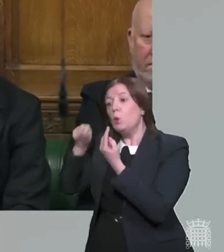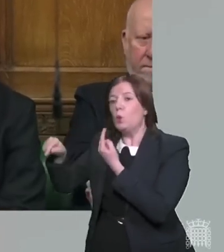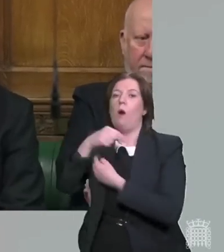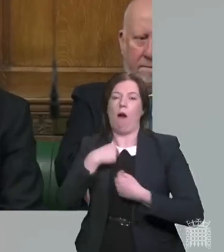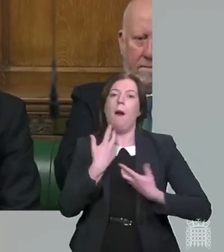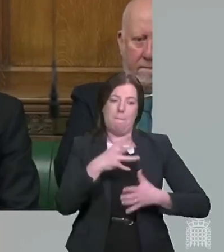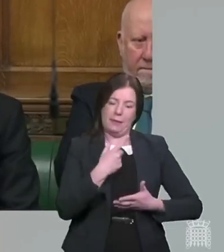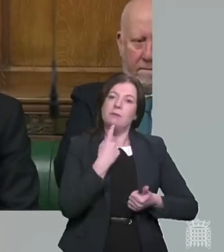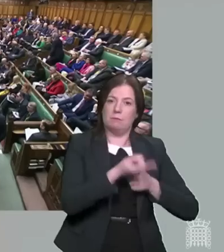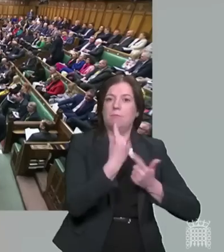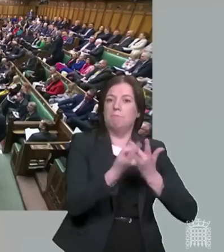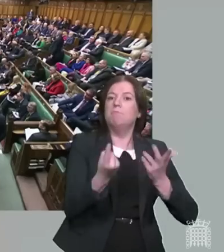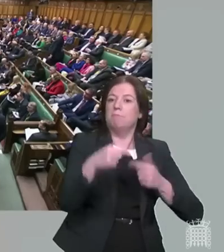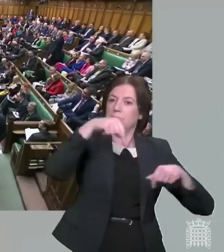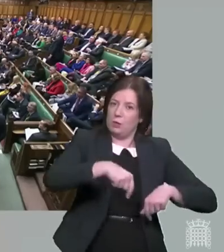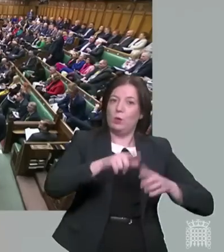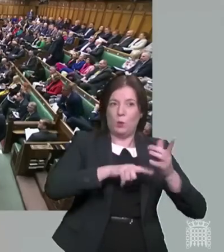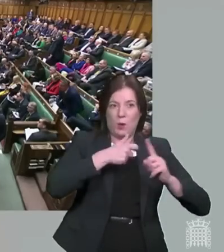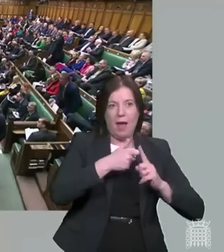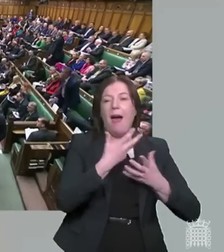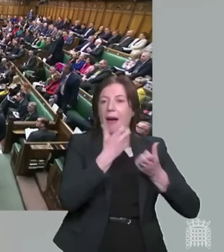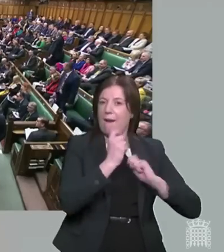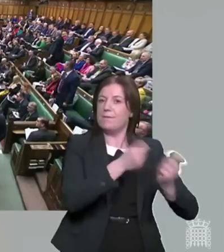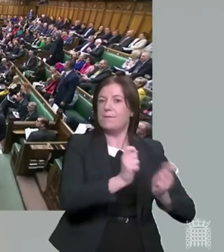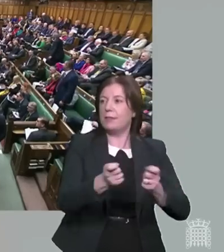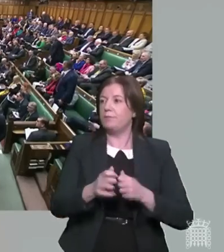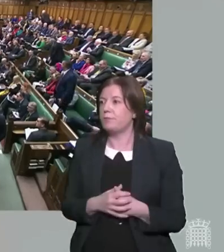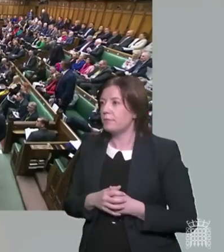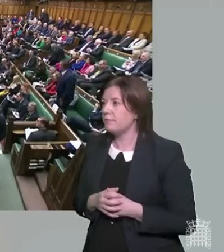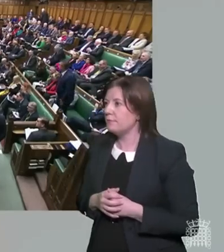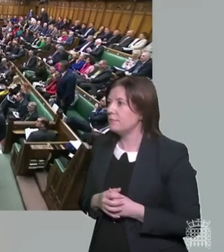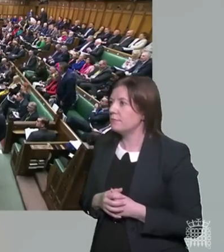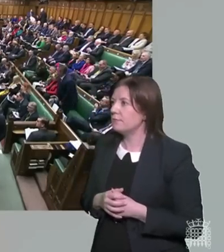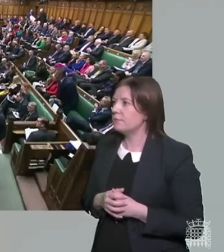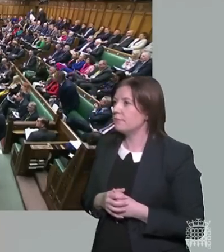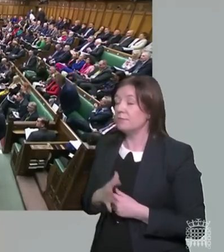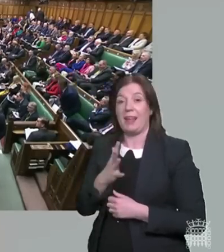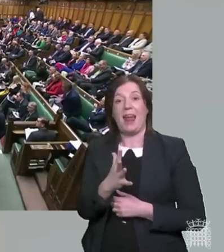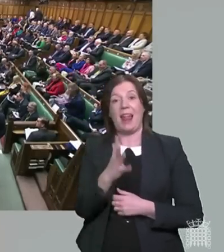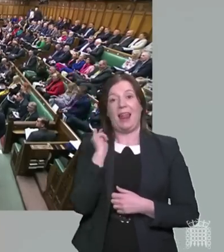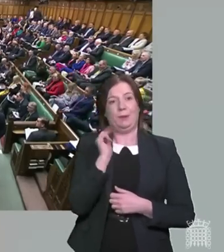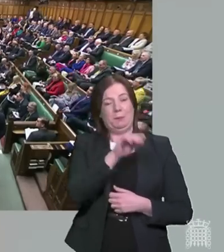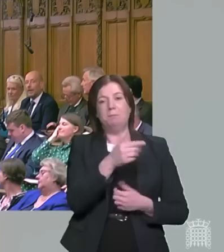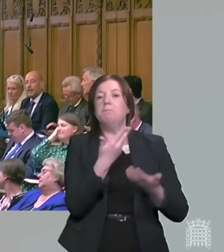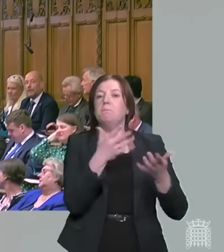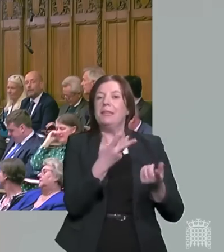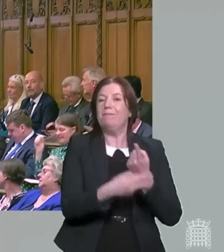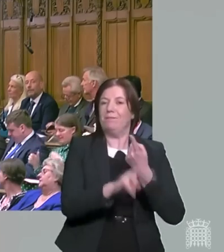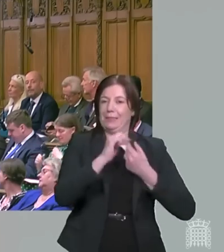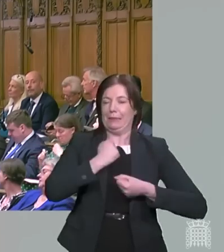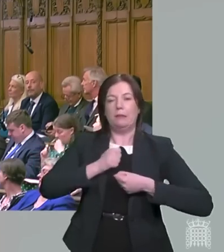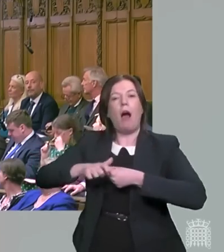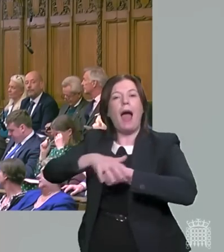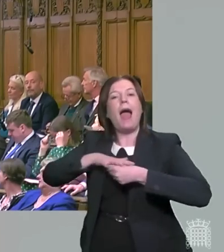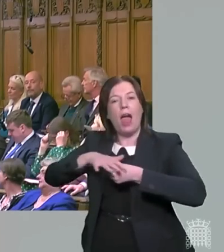Redcliffe. Thank you, Mr. Speaker. Can I thank the Prime Minister and the Chancellor for visiting Hambden and Haslingden just last week to hear about the transformative